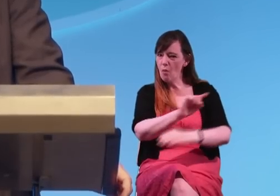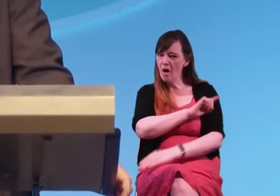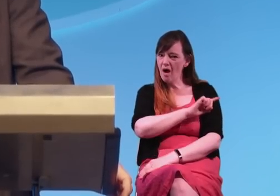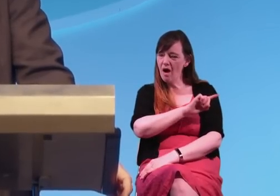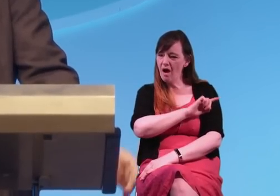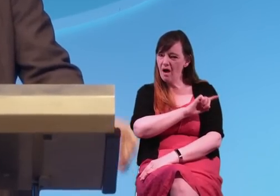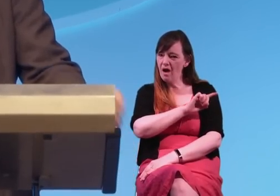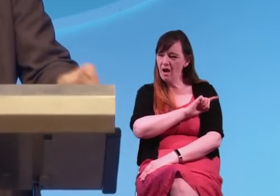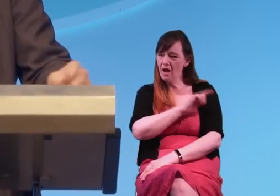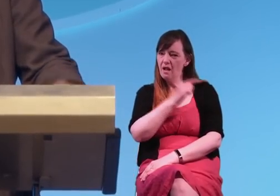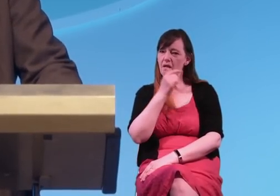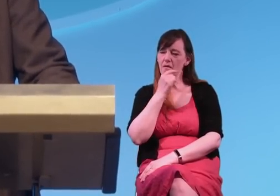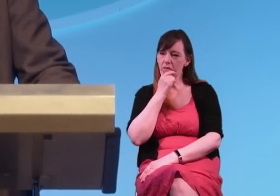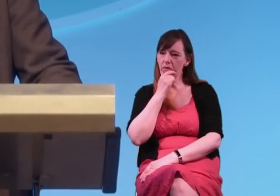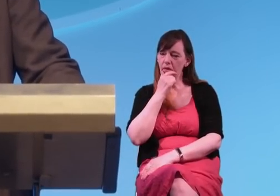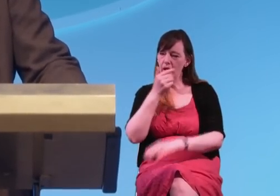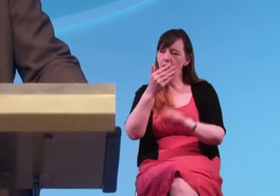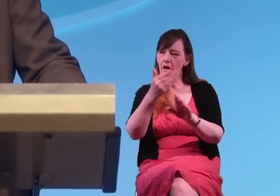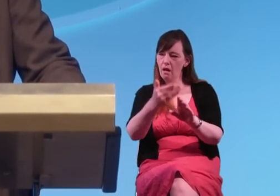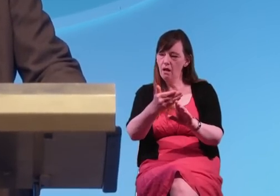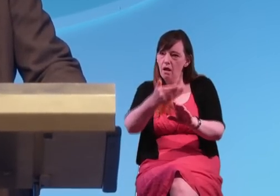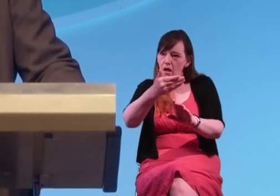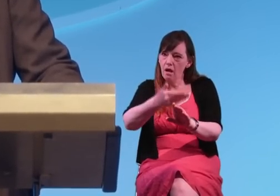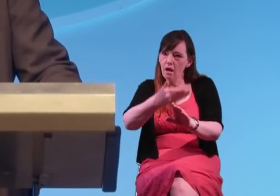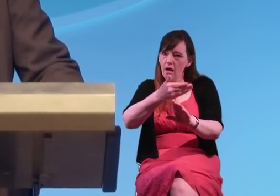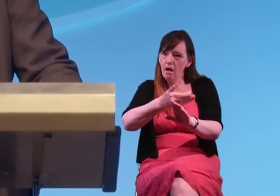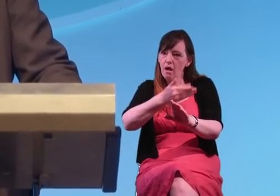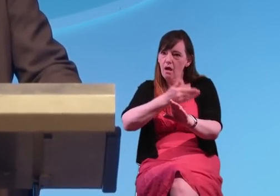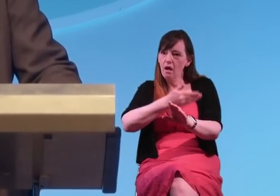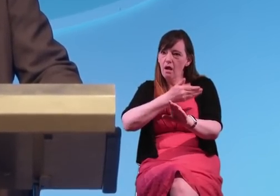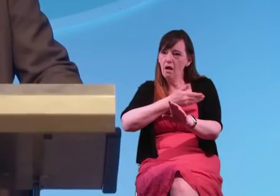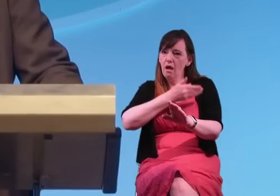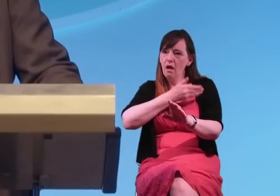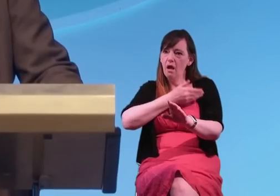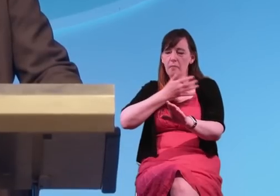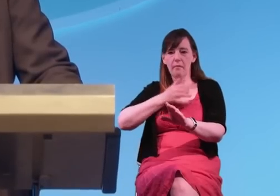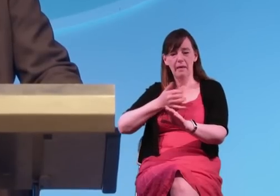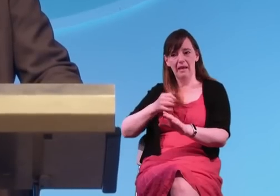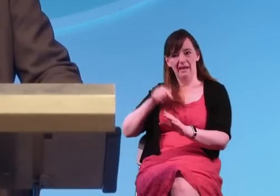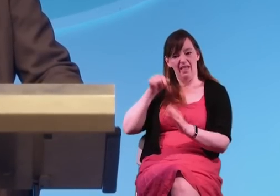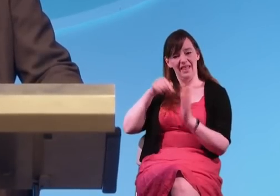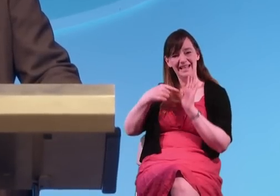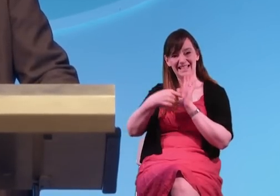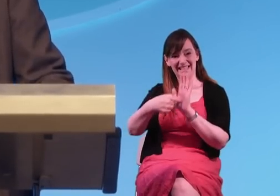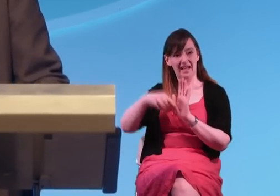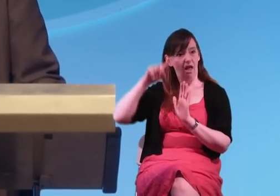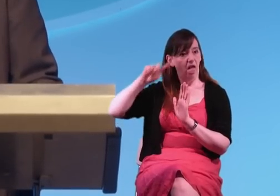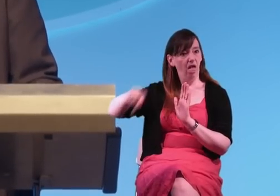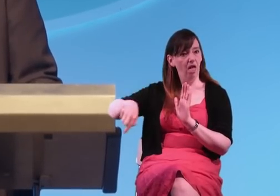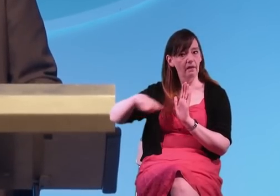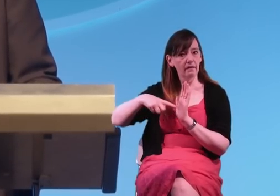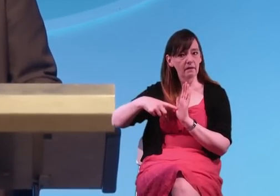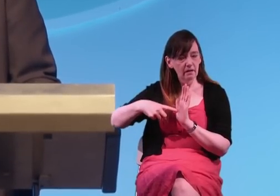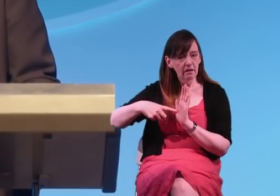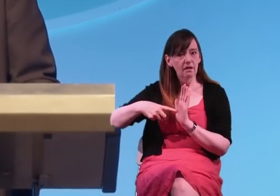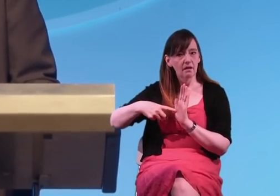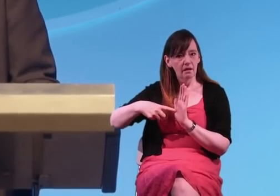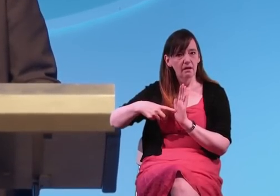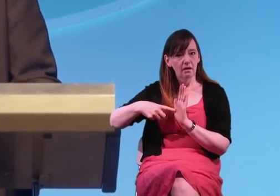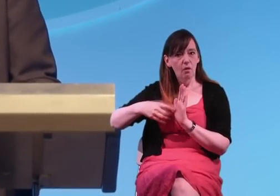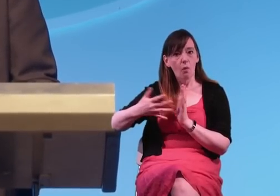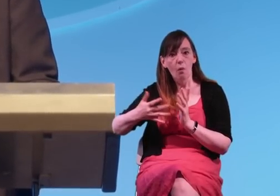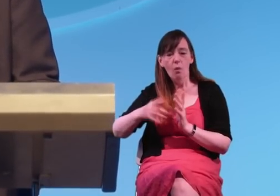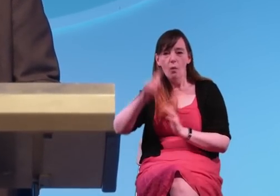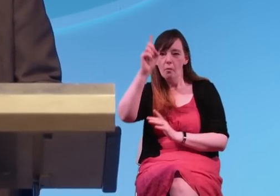traced to an unwillingness to heed this exhortation. It may be traced to the fact that